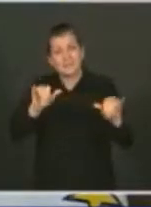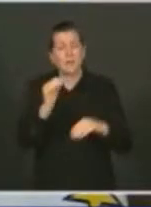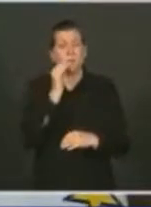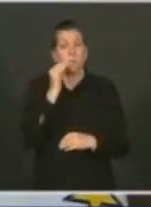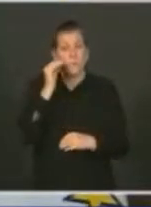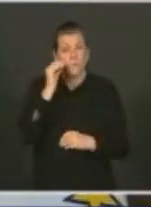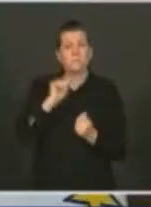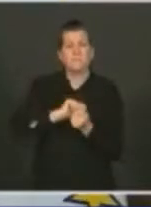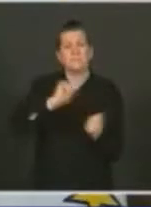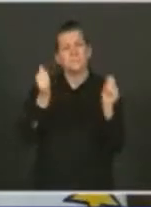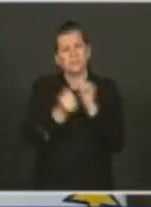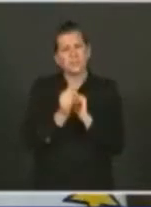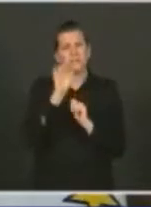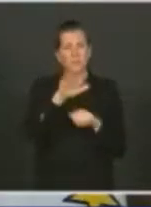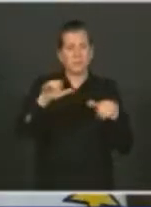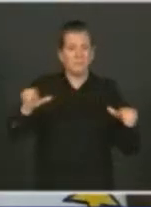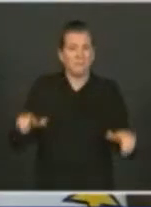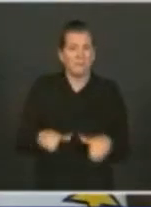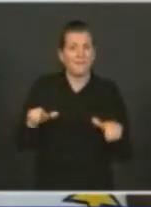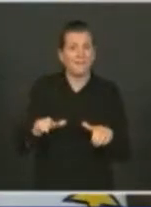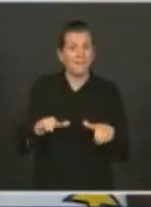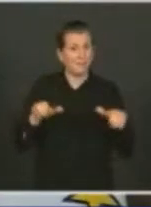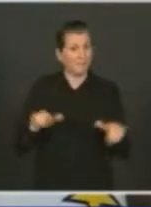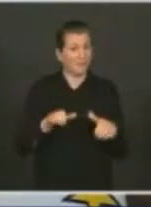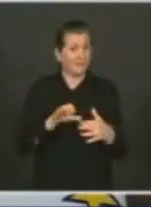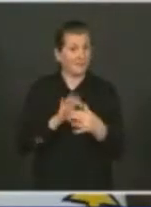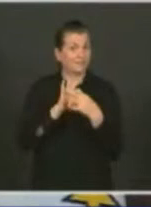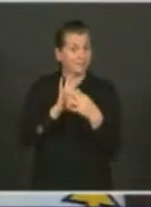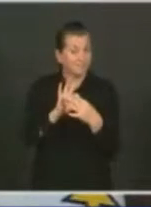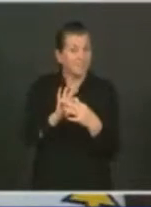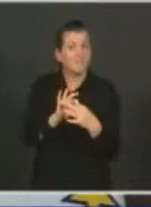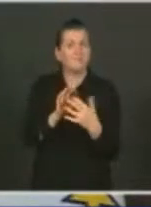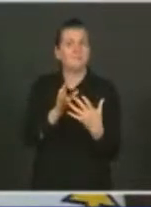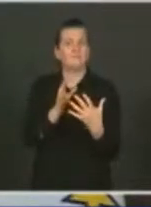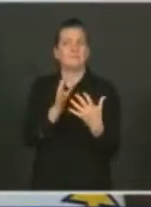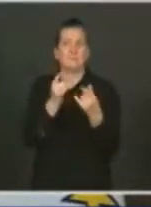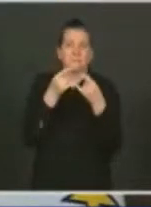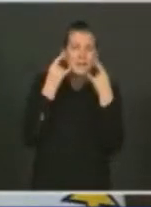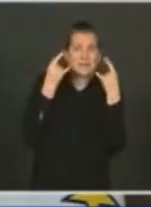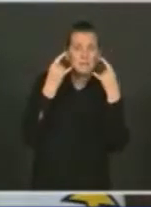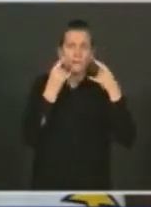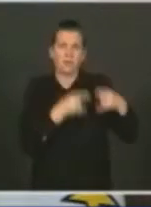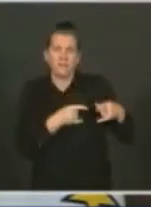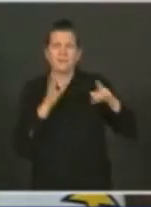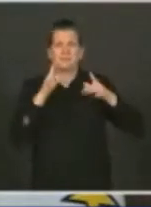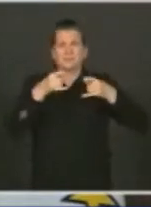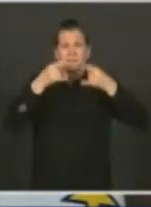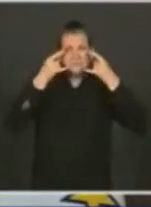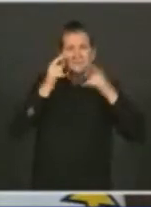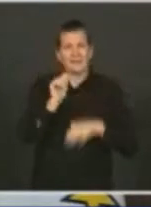behaviors, our behaviors, so that the folks in the hospitals who are on the front line